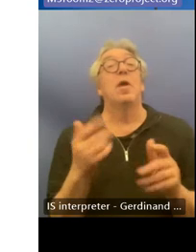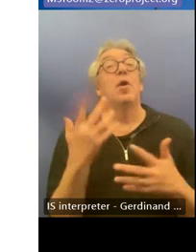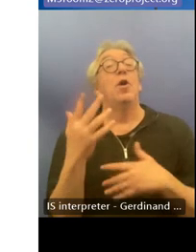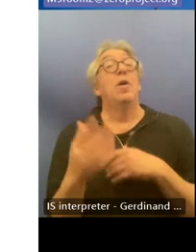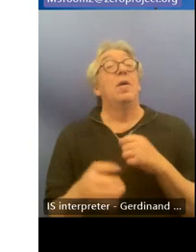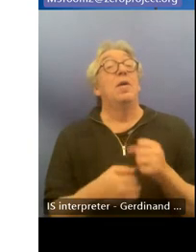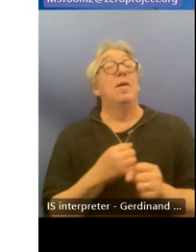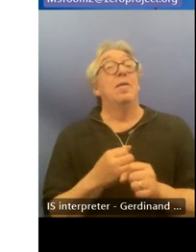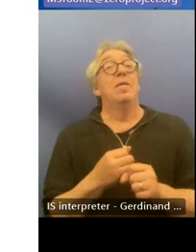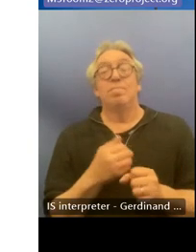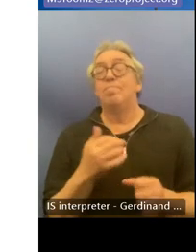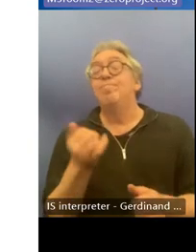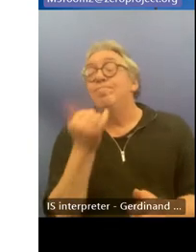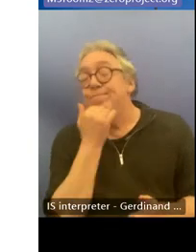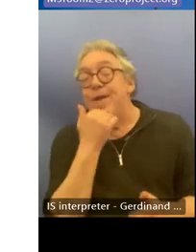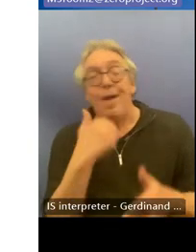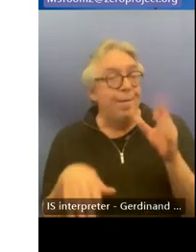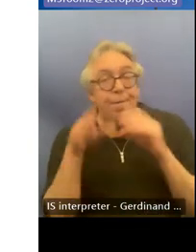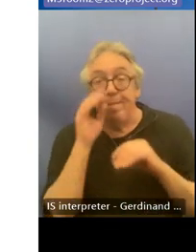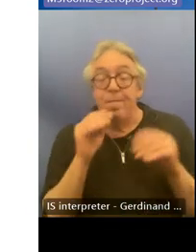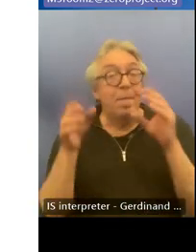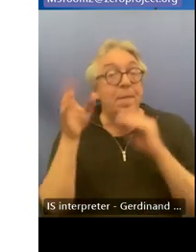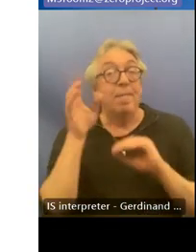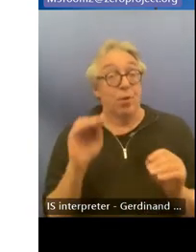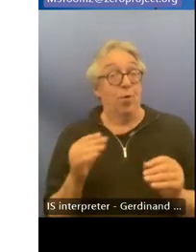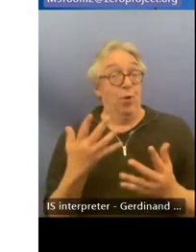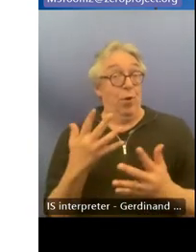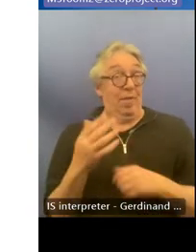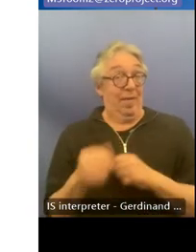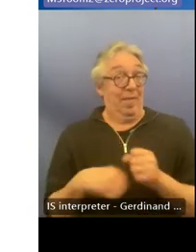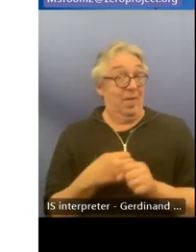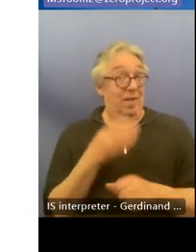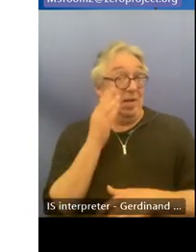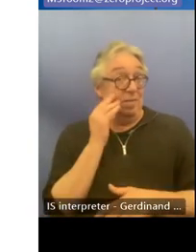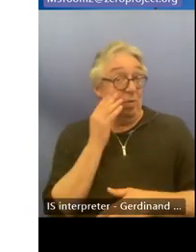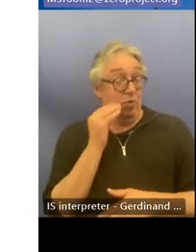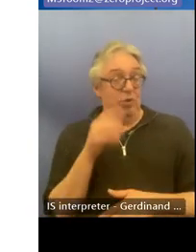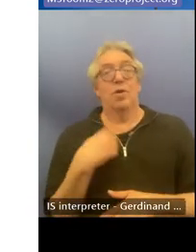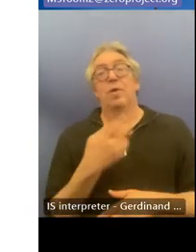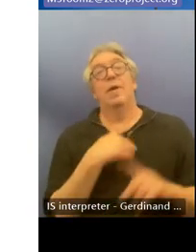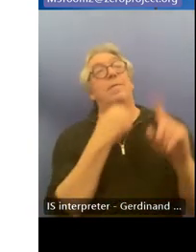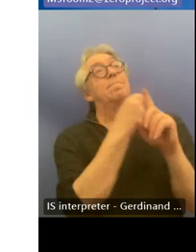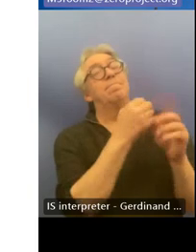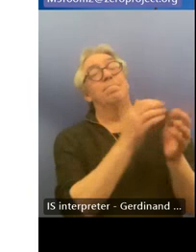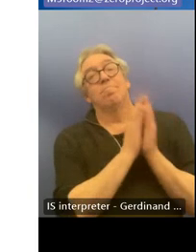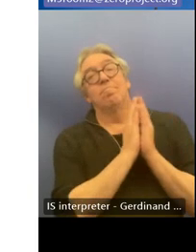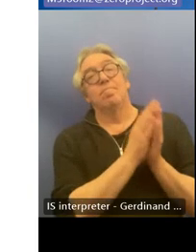corrected our mistakes. And based on this already, we advocated for inclusive